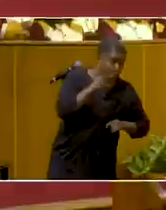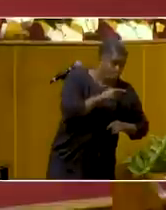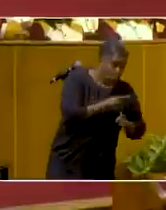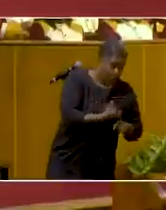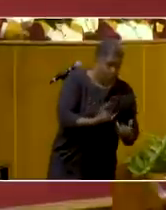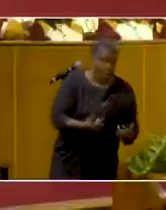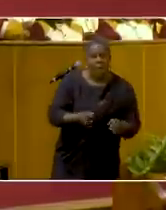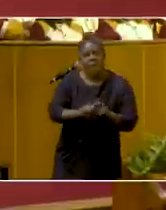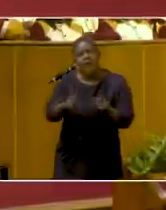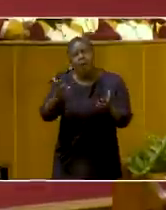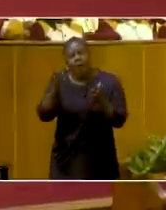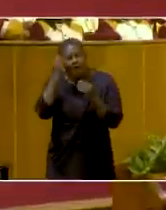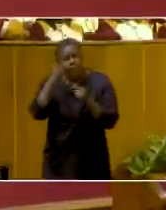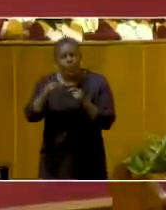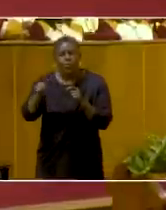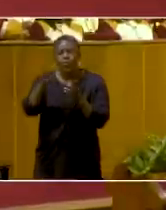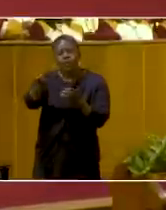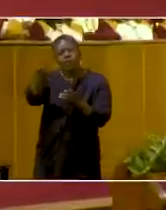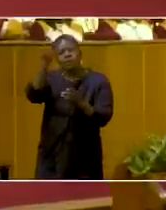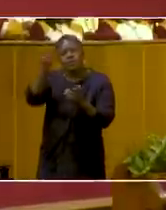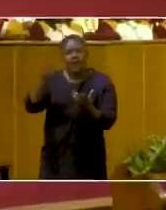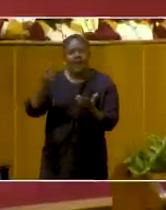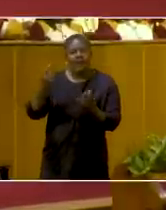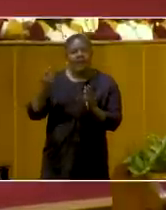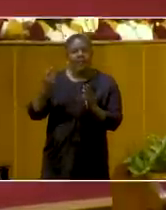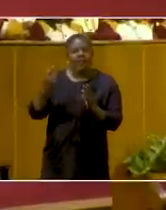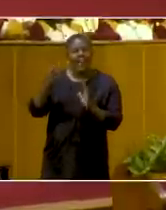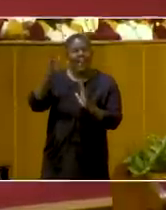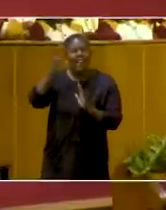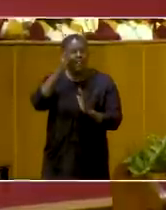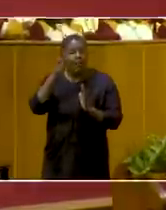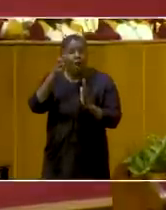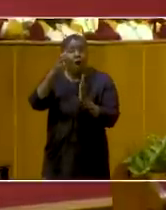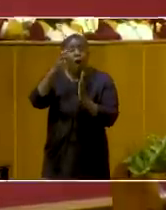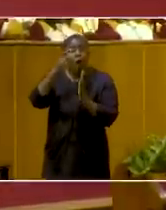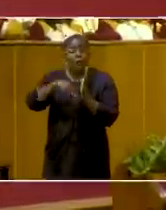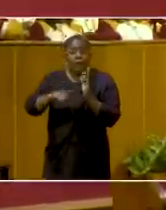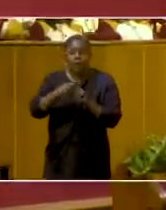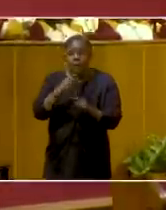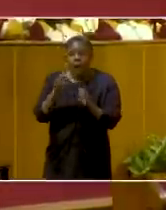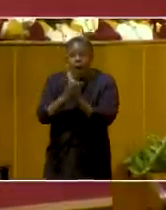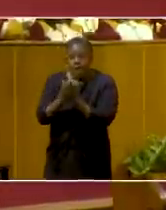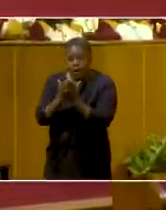I want you to hear a reading from a book